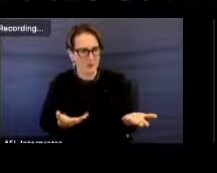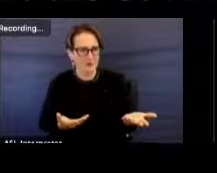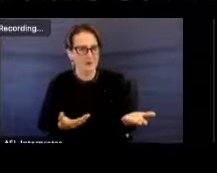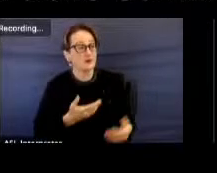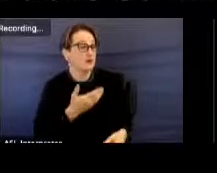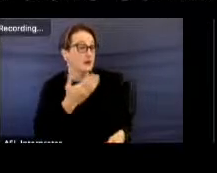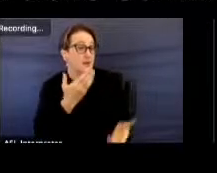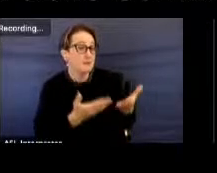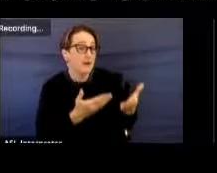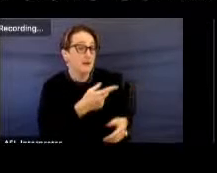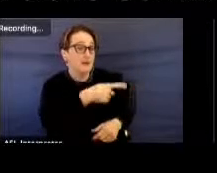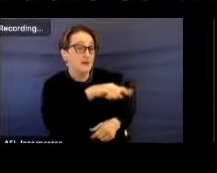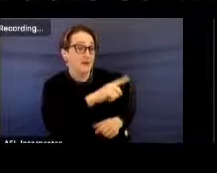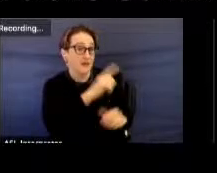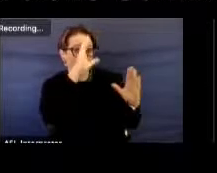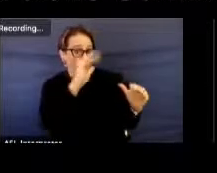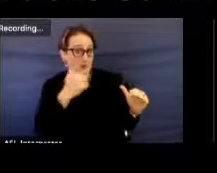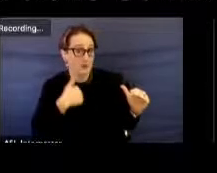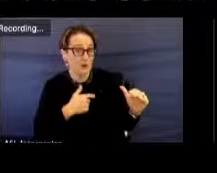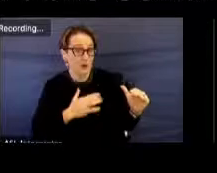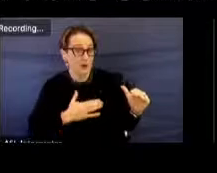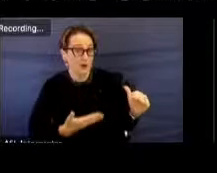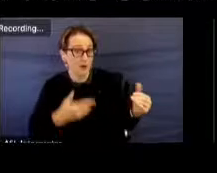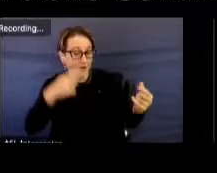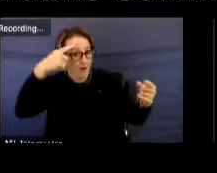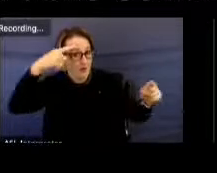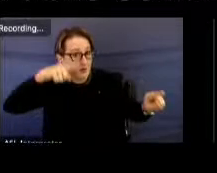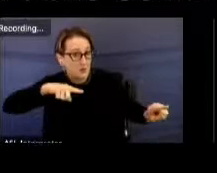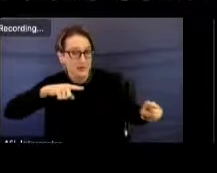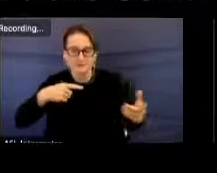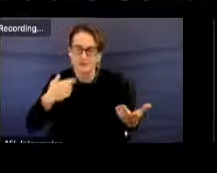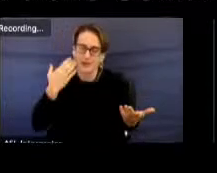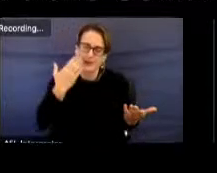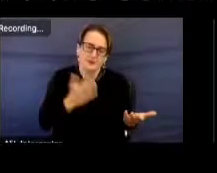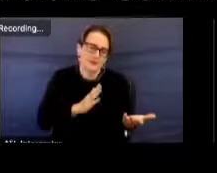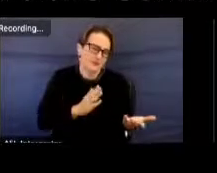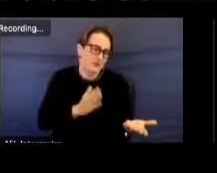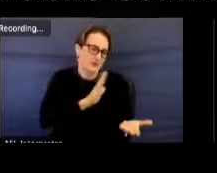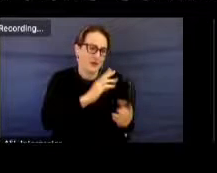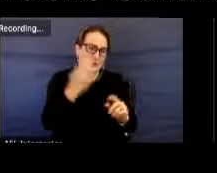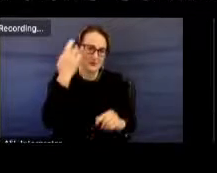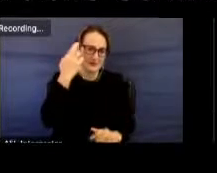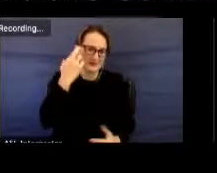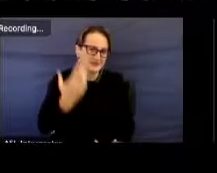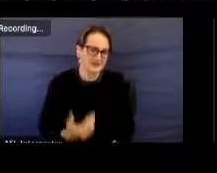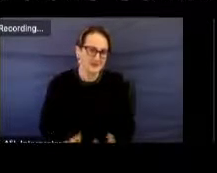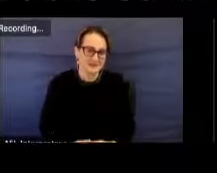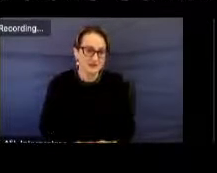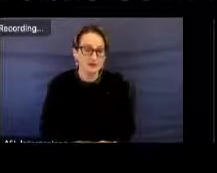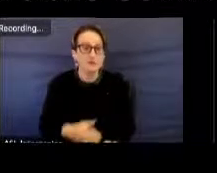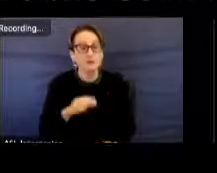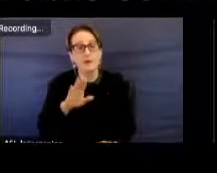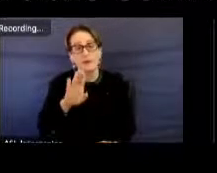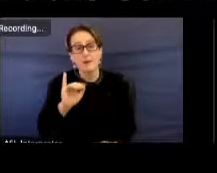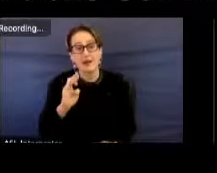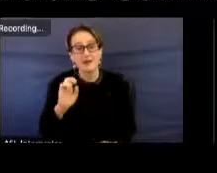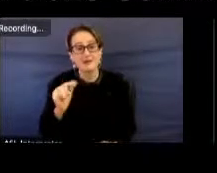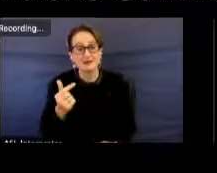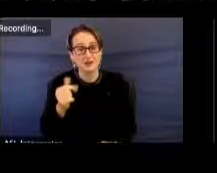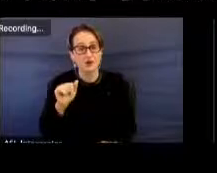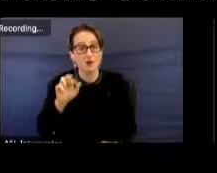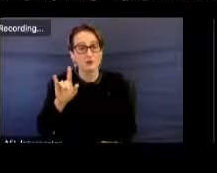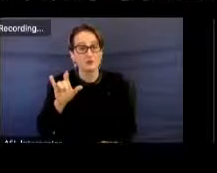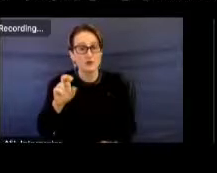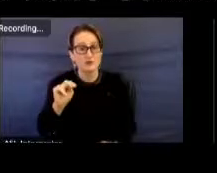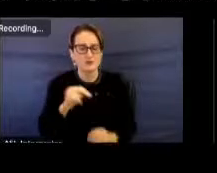they're hoping we would agree. I don't know. I don't know. I don't know. I mean, as you're aware, binding arbitration, there's pros